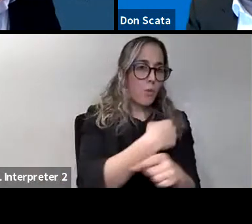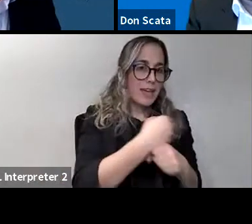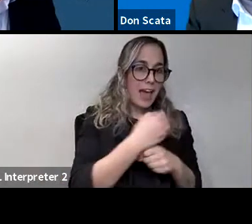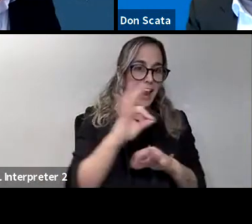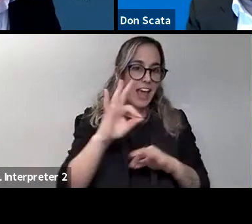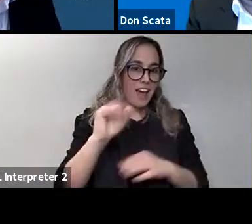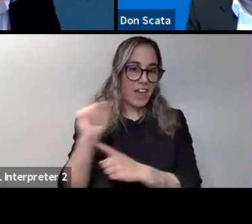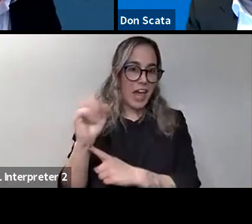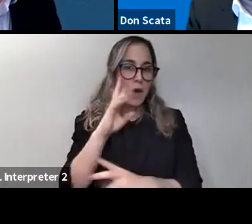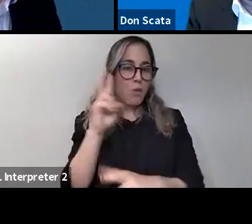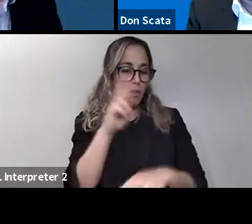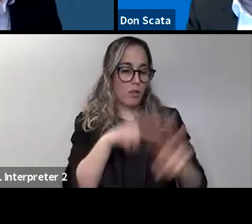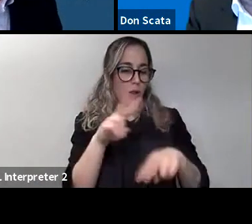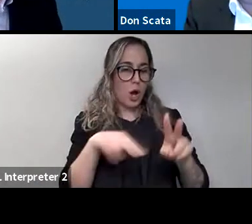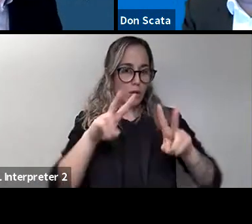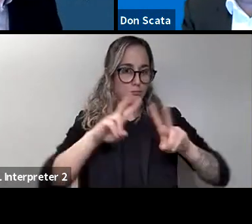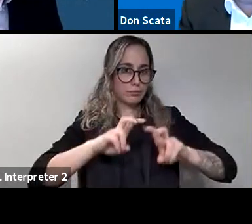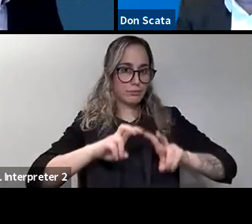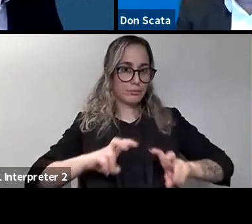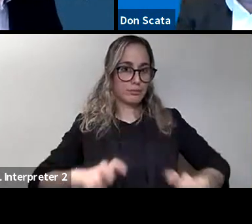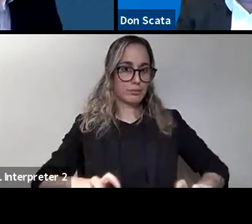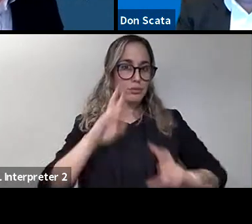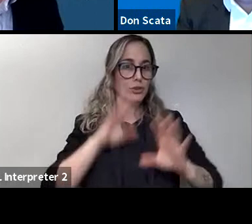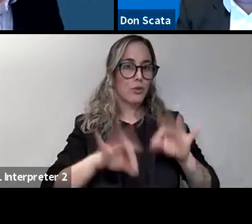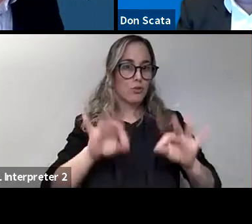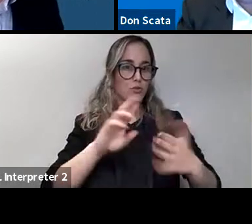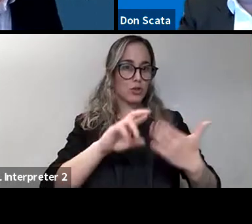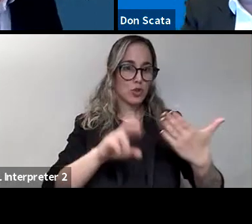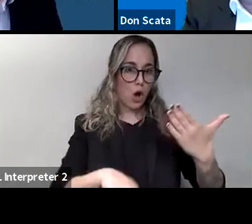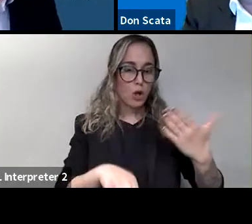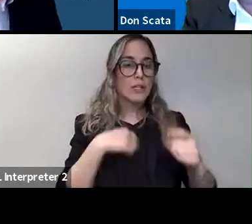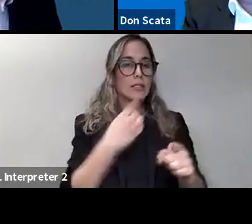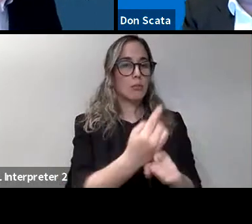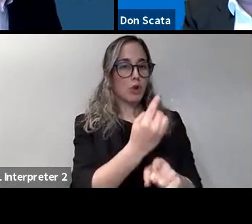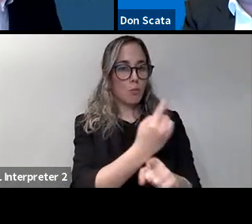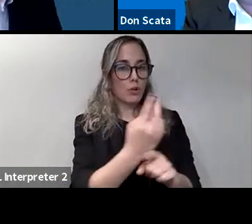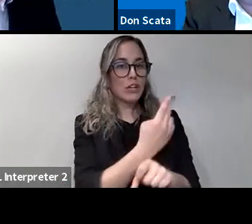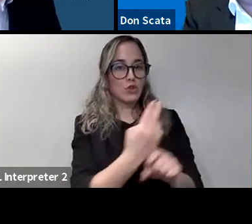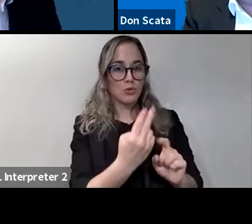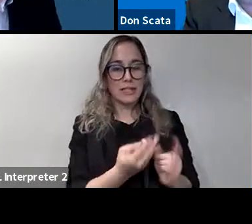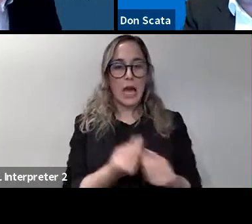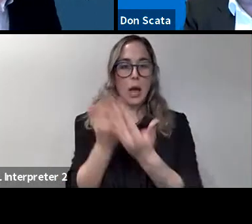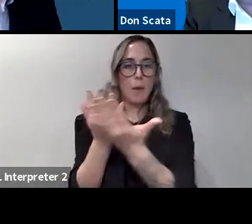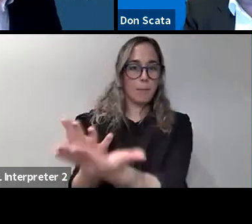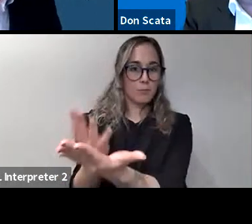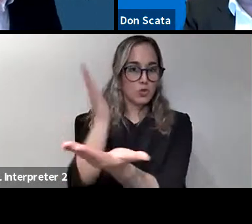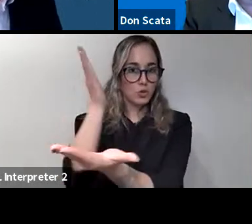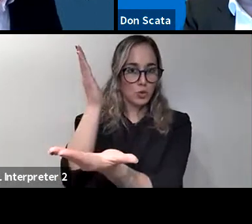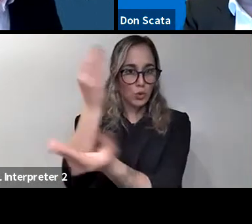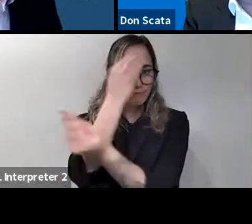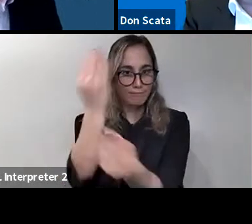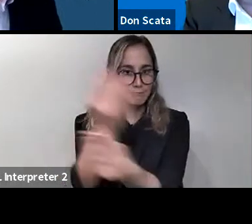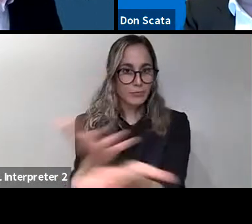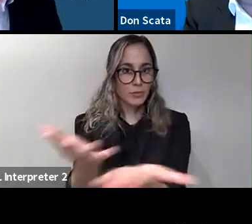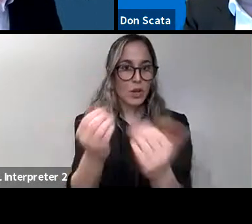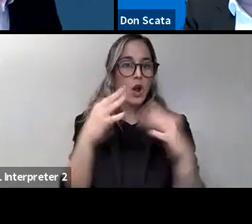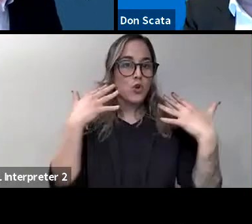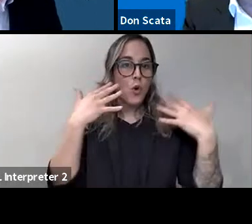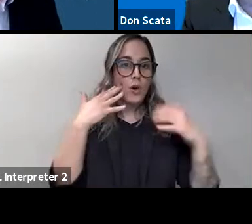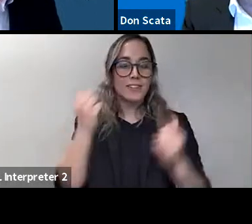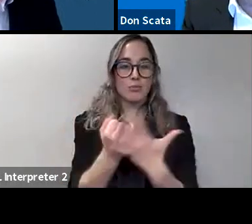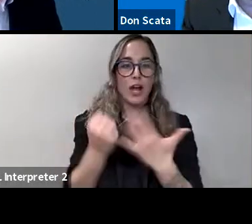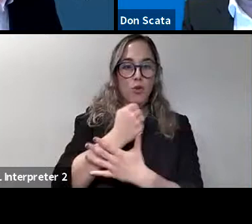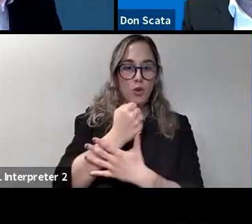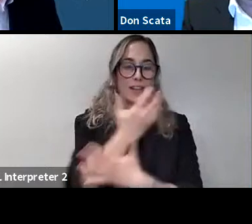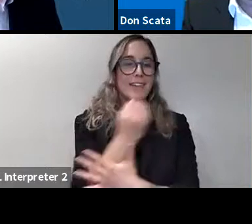look at the findings and, as appropriate, use them to inform our noise priorities, our future research,